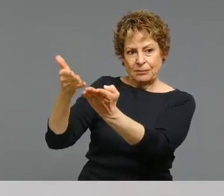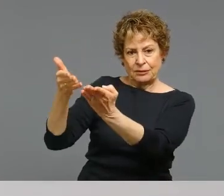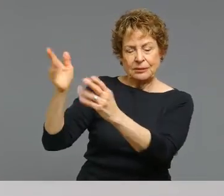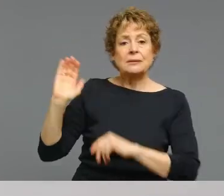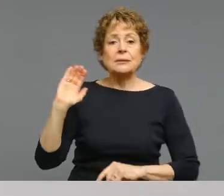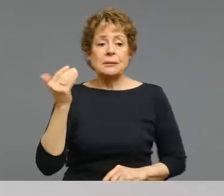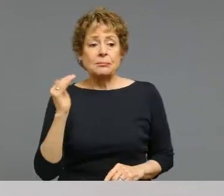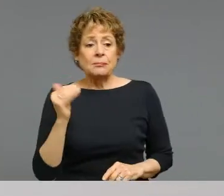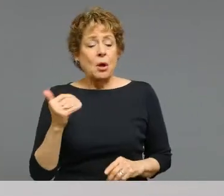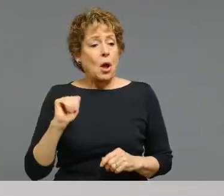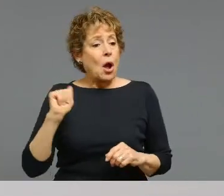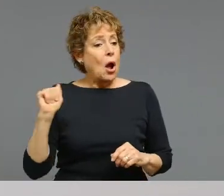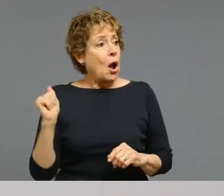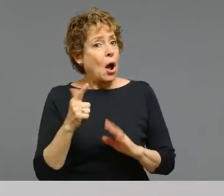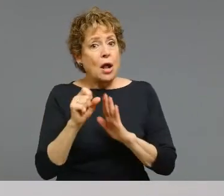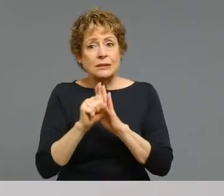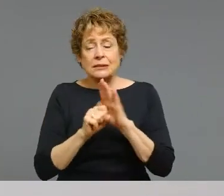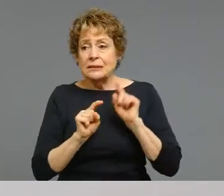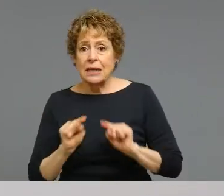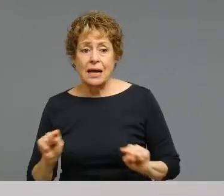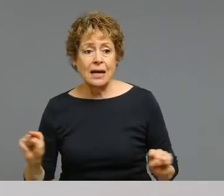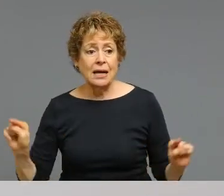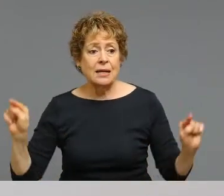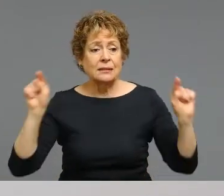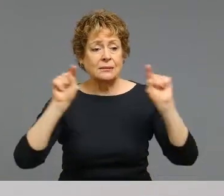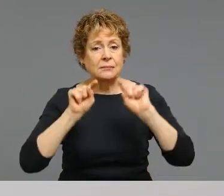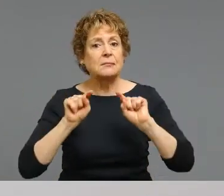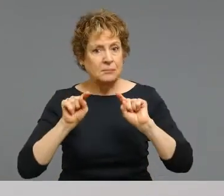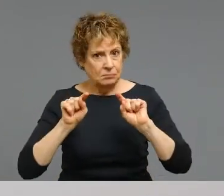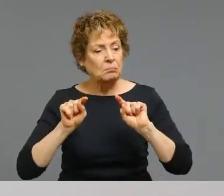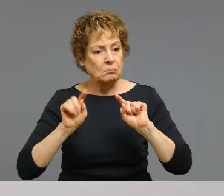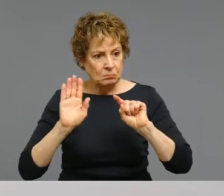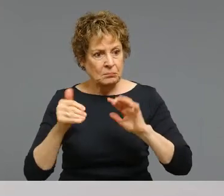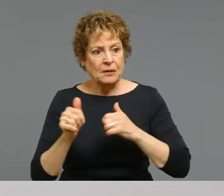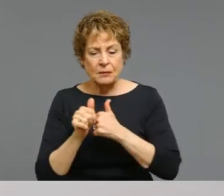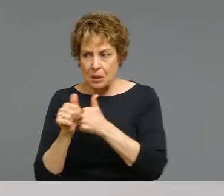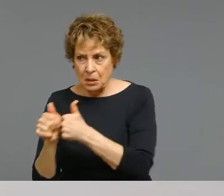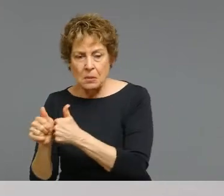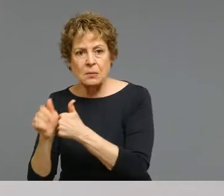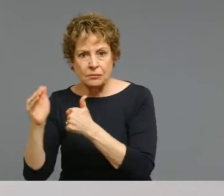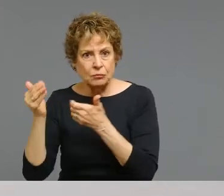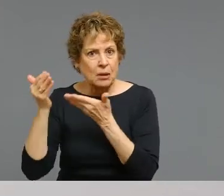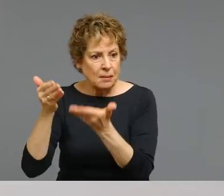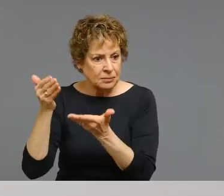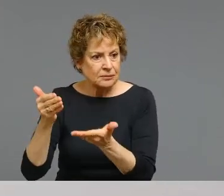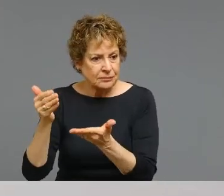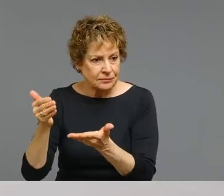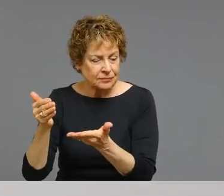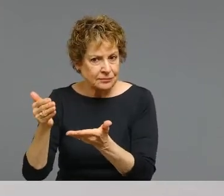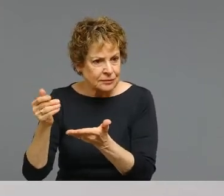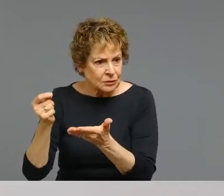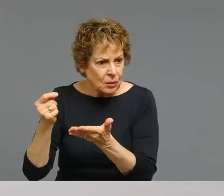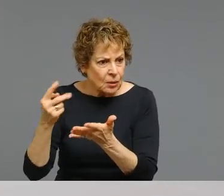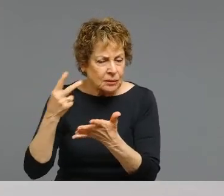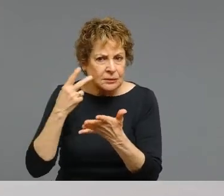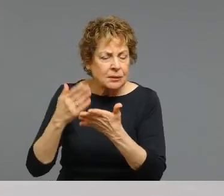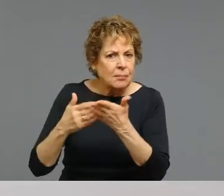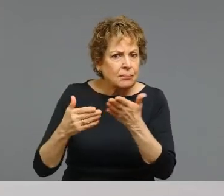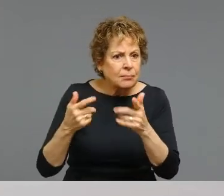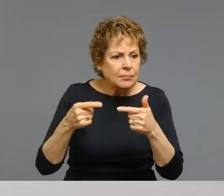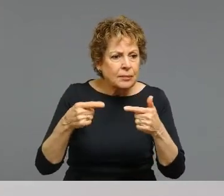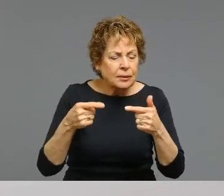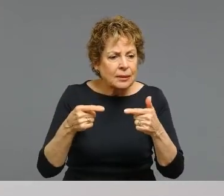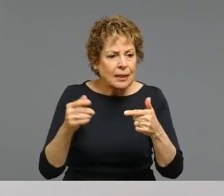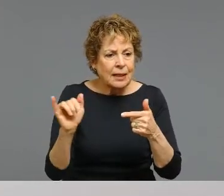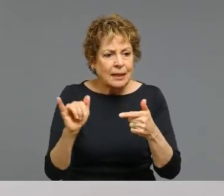heard over the last few days. But I think with what's going on in some, like when you watch